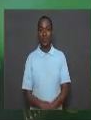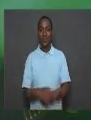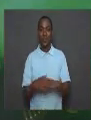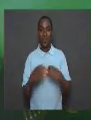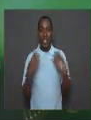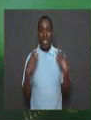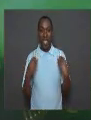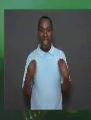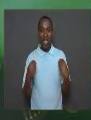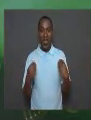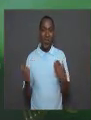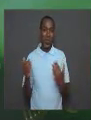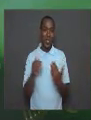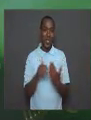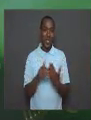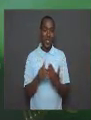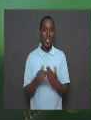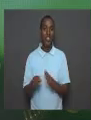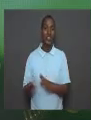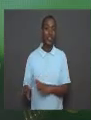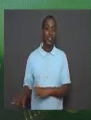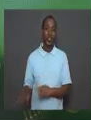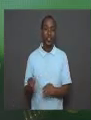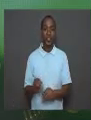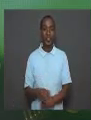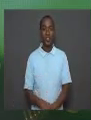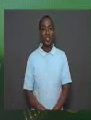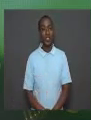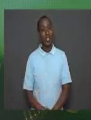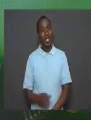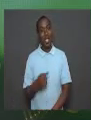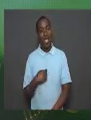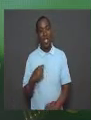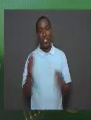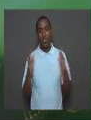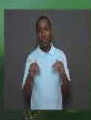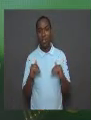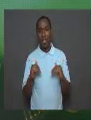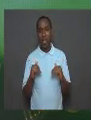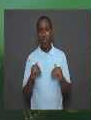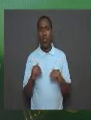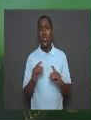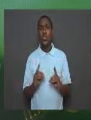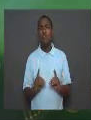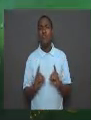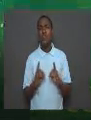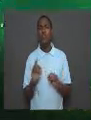Hello again, students. I hope you remembered what diffusion